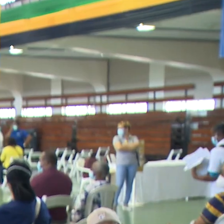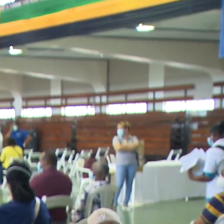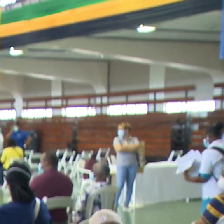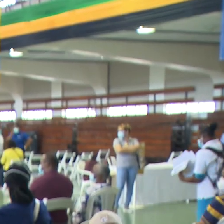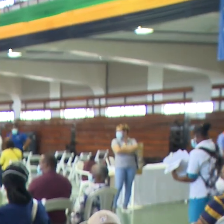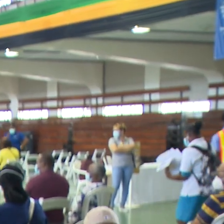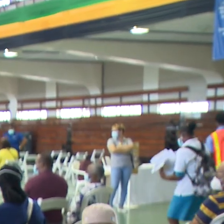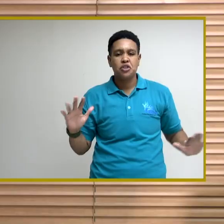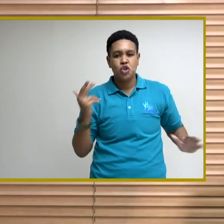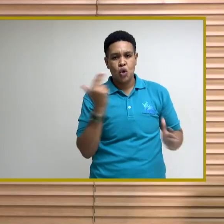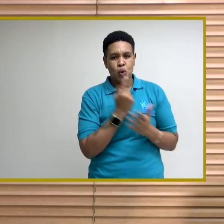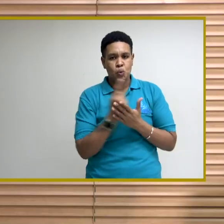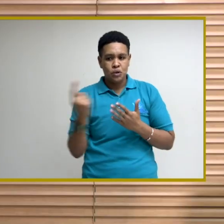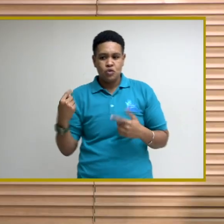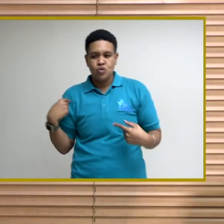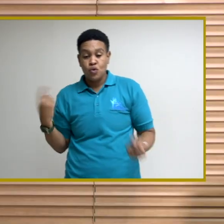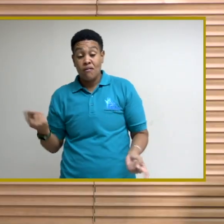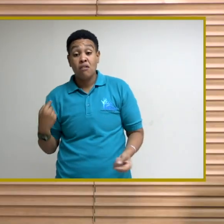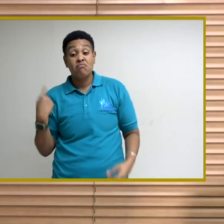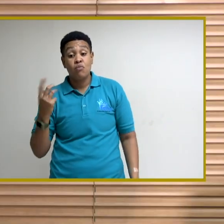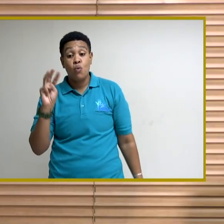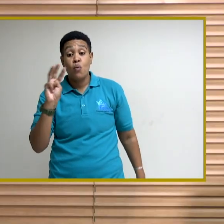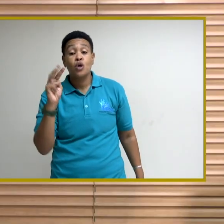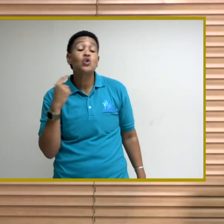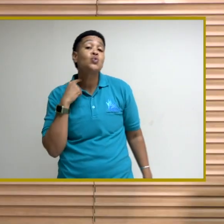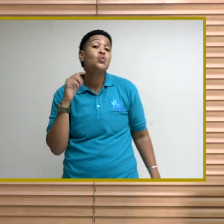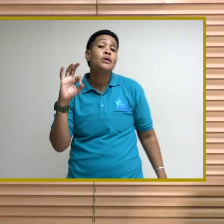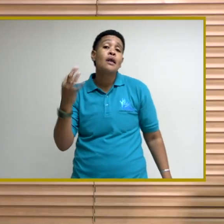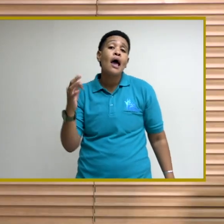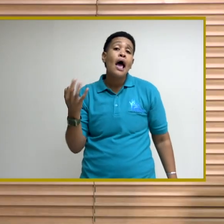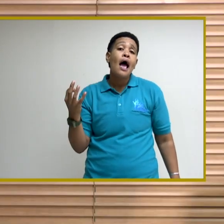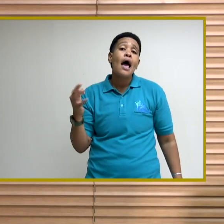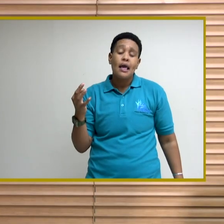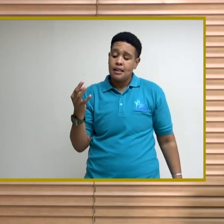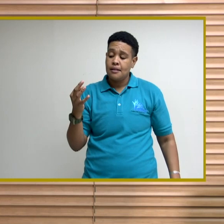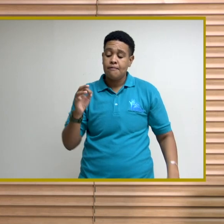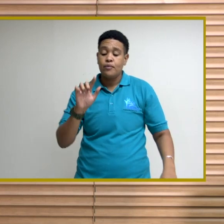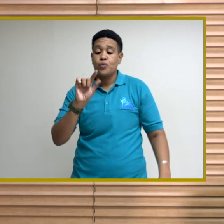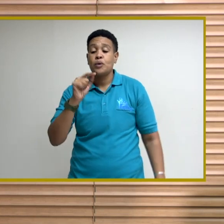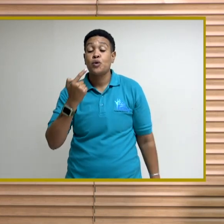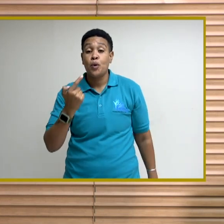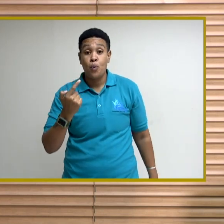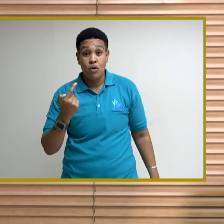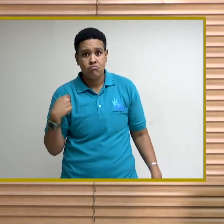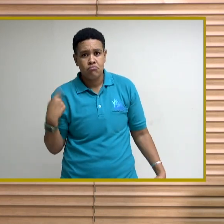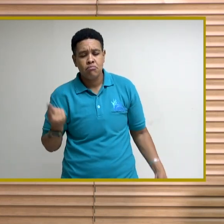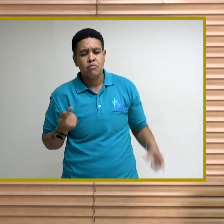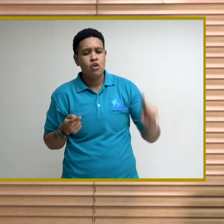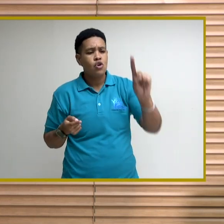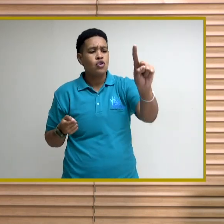administered so far. As at Wednesday, June 9th, 2021,